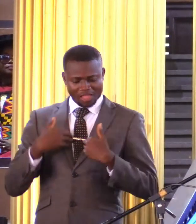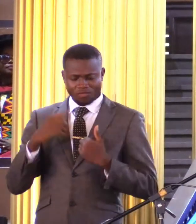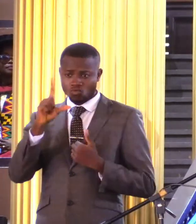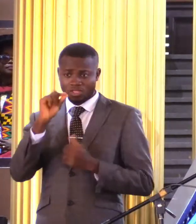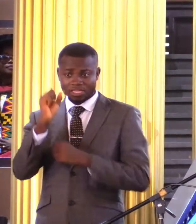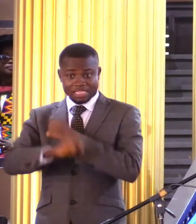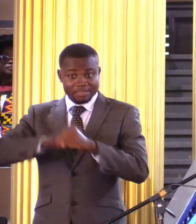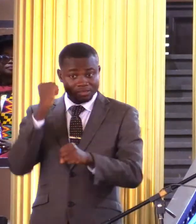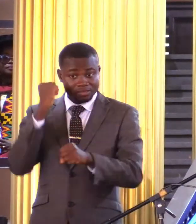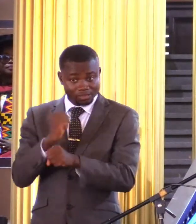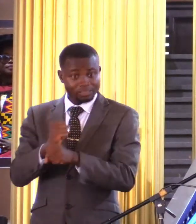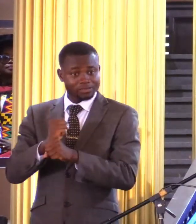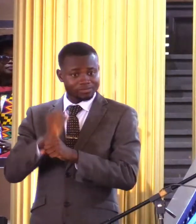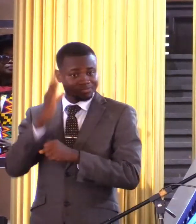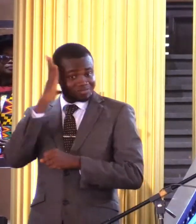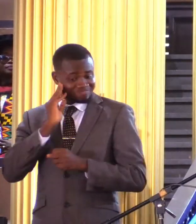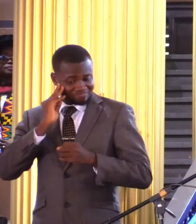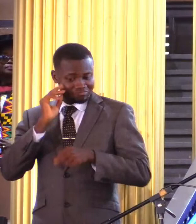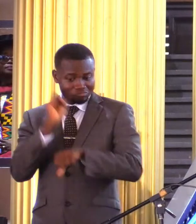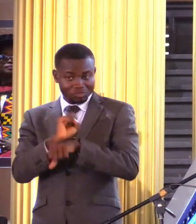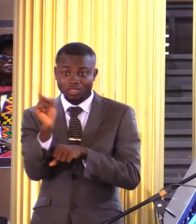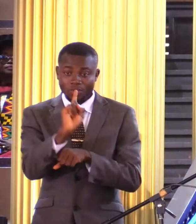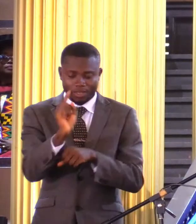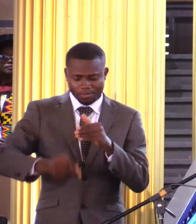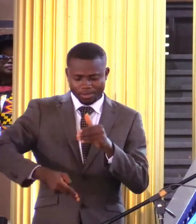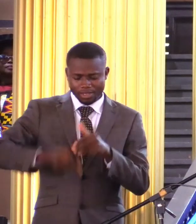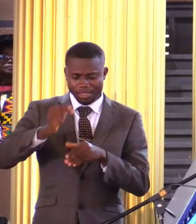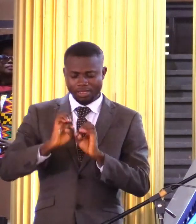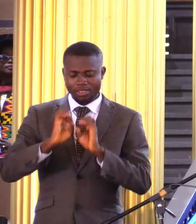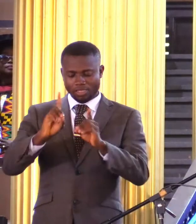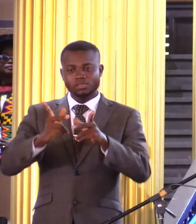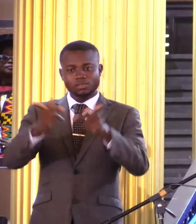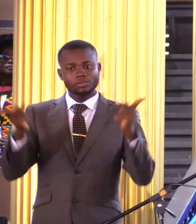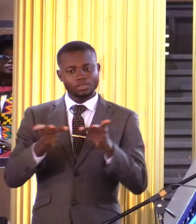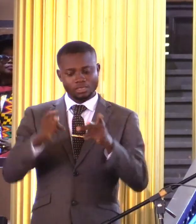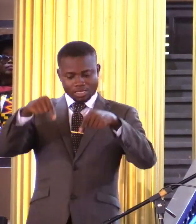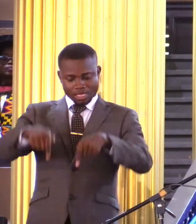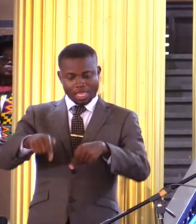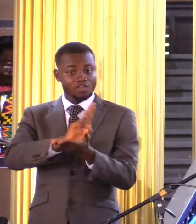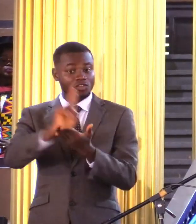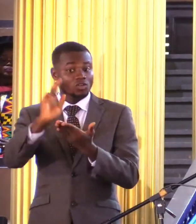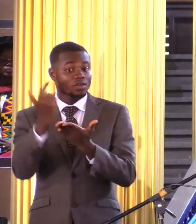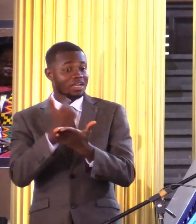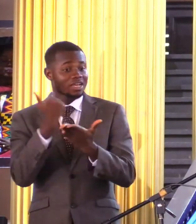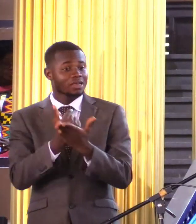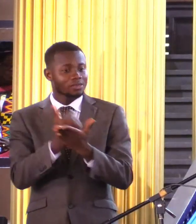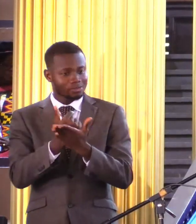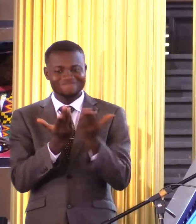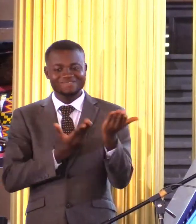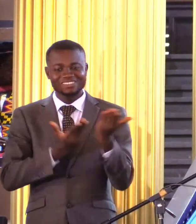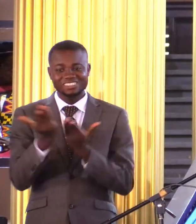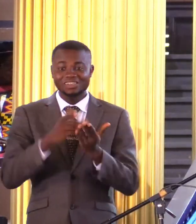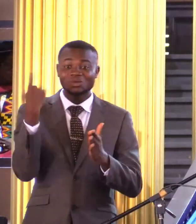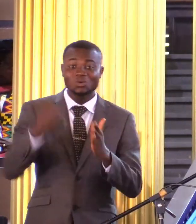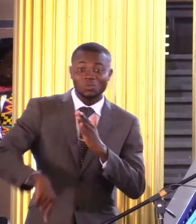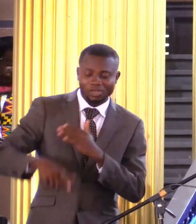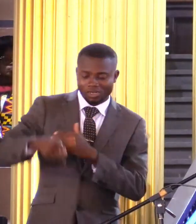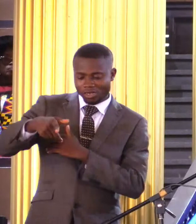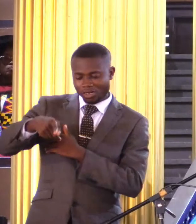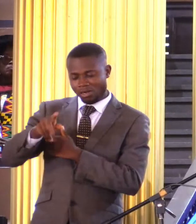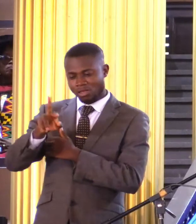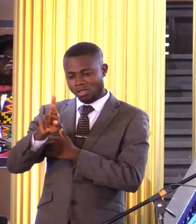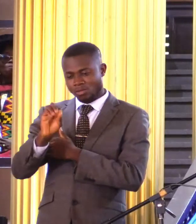experience working in the higher education sector. In the University of Ghana, she has previously served as the